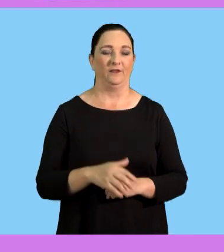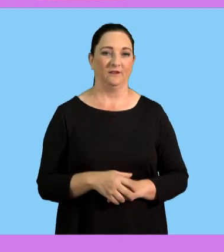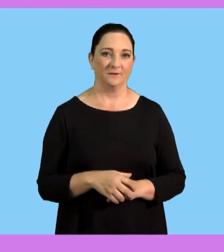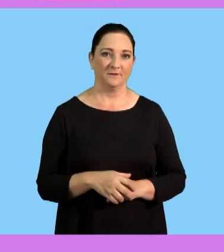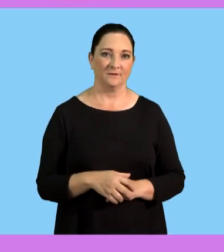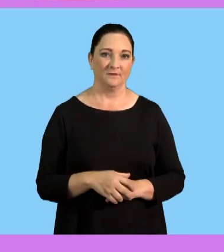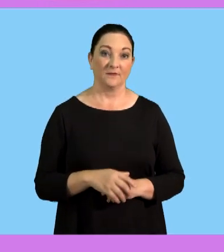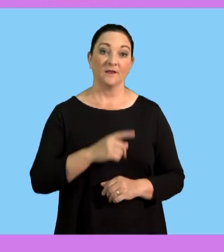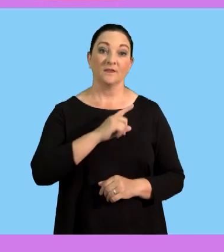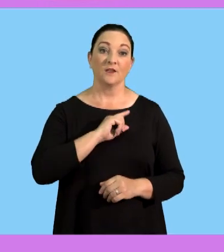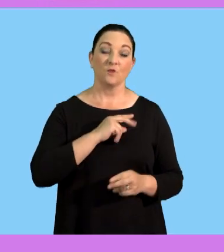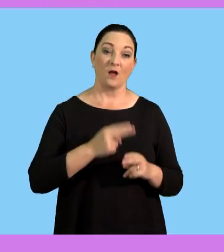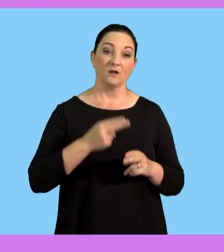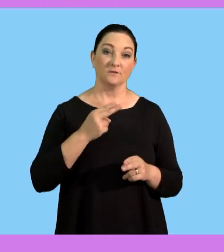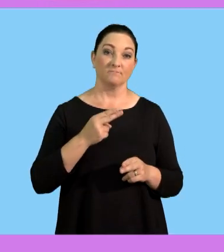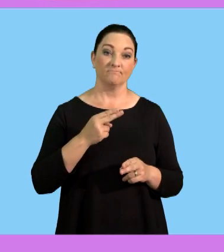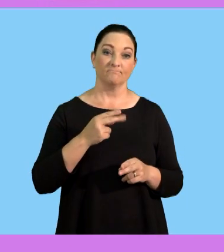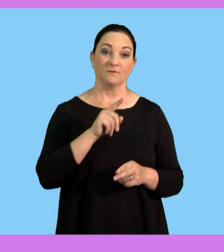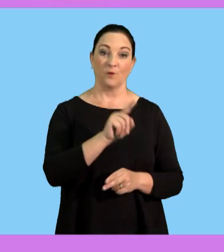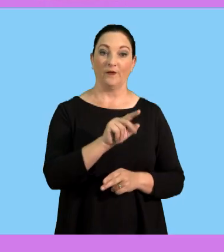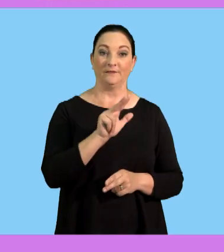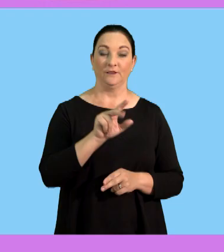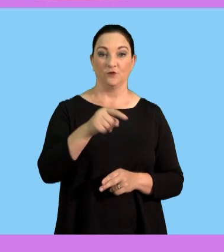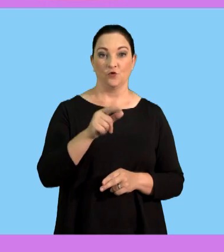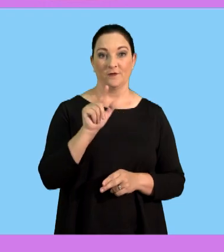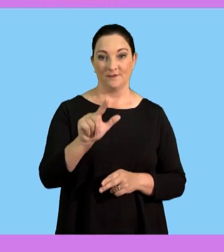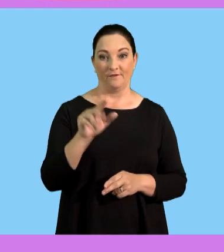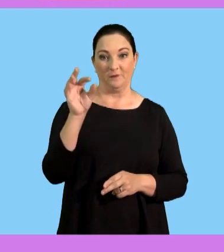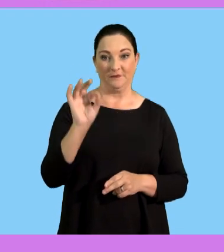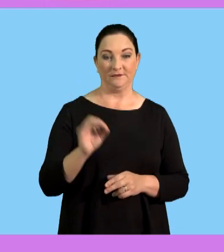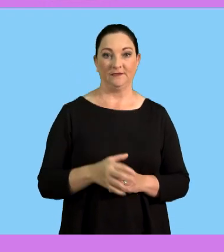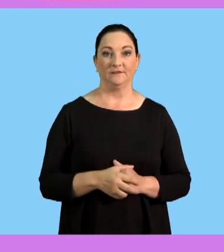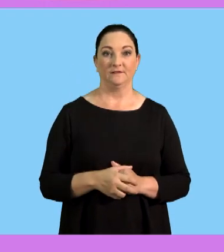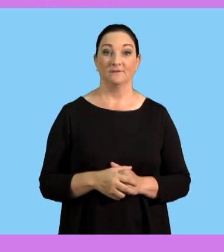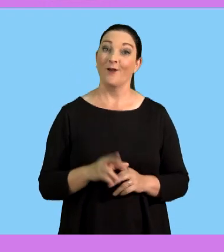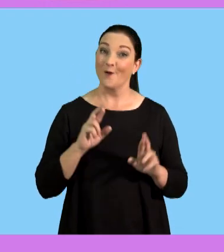the first 6 need to change to a 7. So therefore, my final answer will be